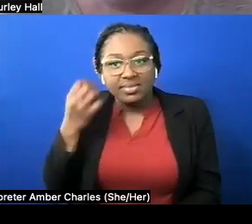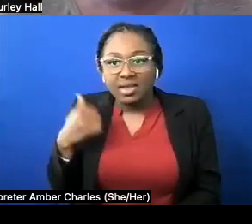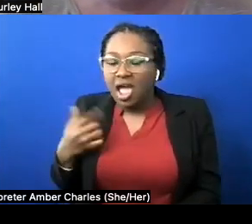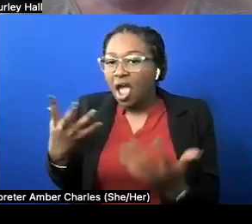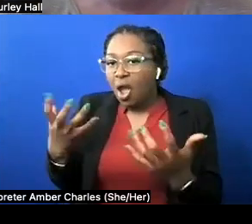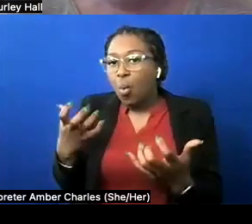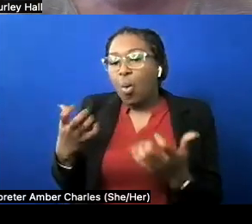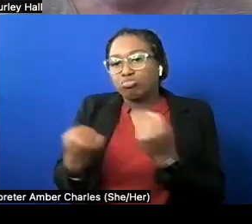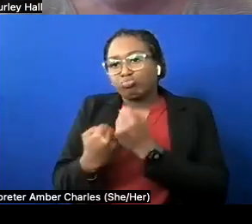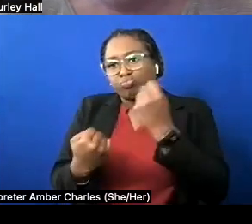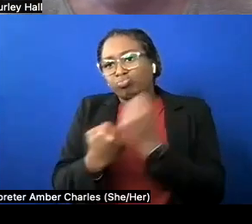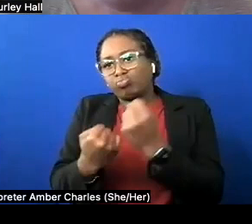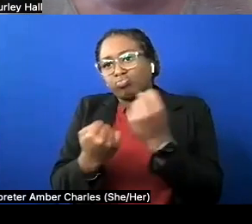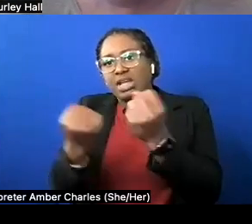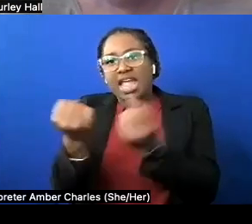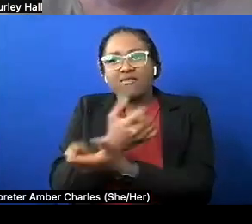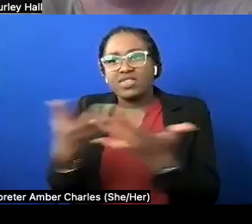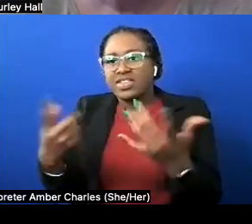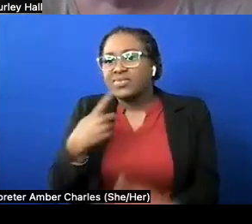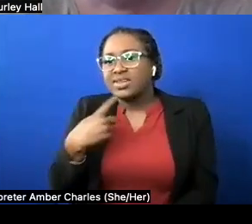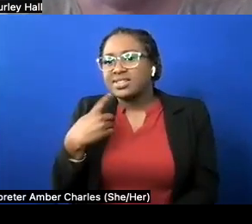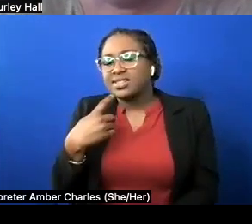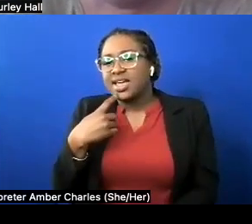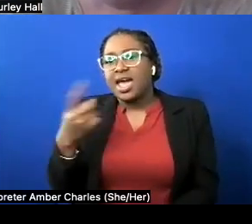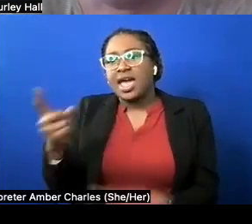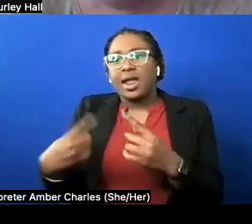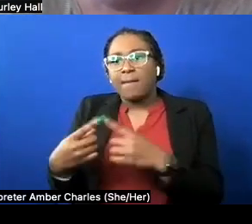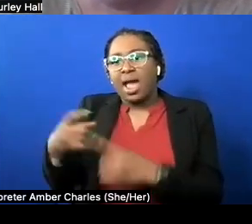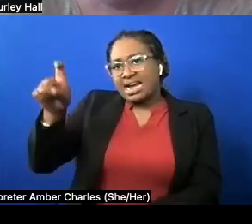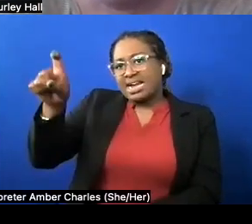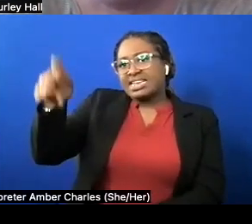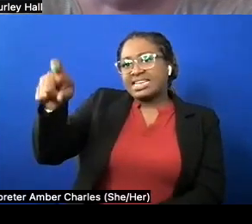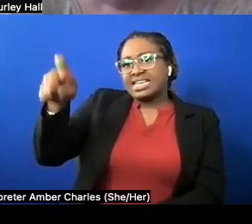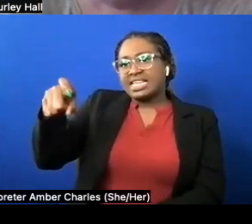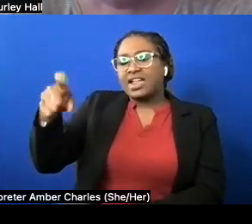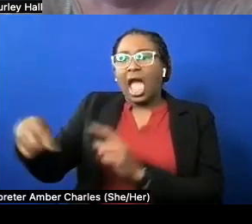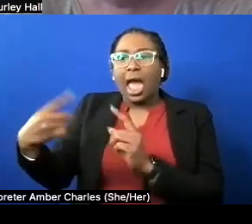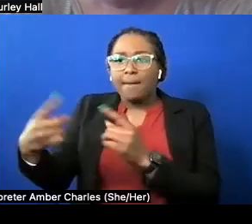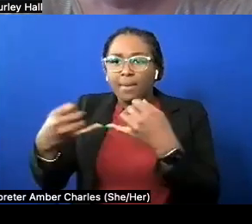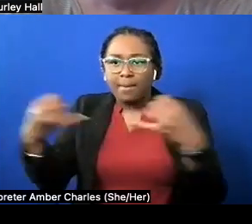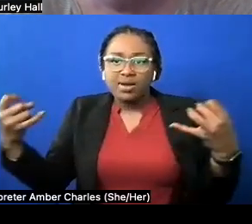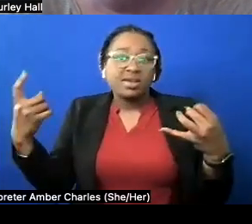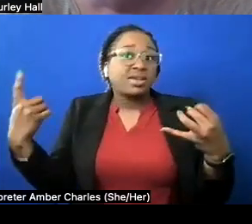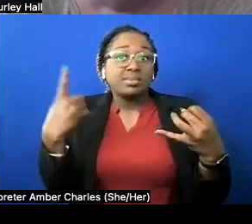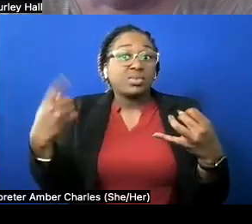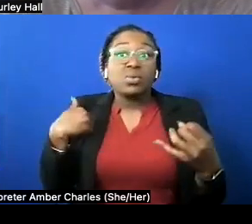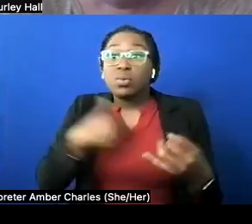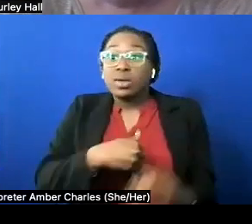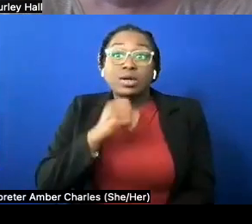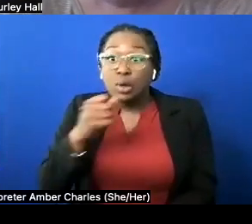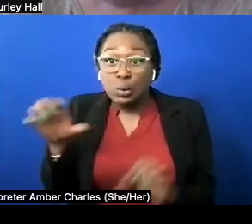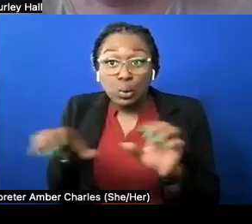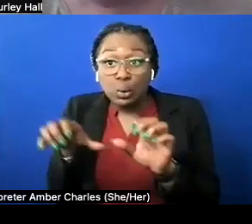everything that Lisa and Kimberly have said about the necessity for having boundaries. It's something that we don't do enough. You